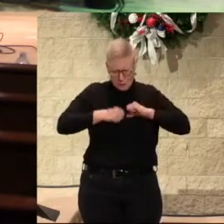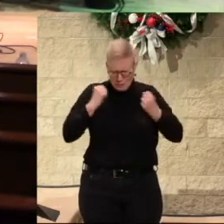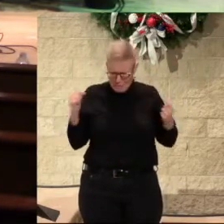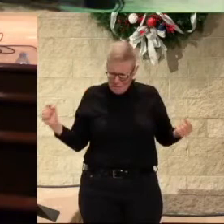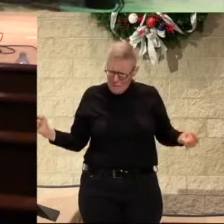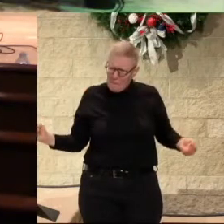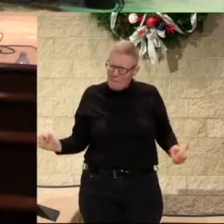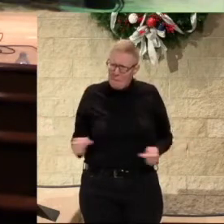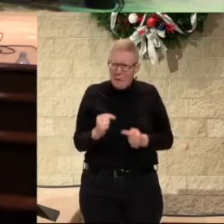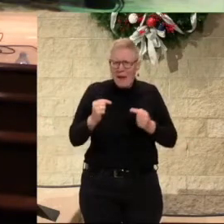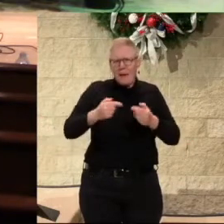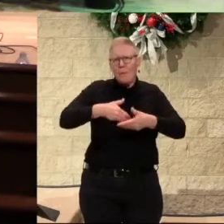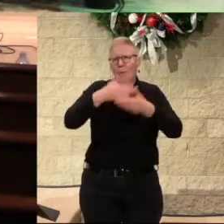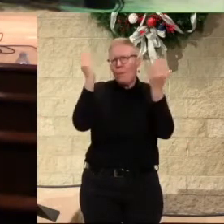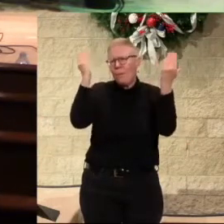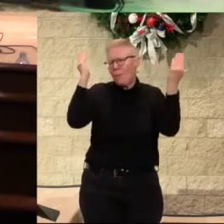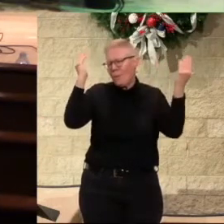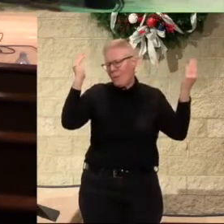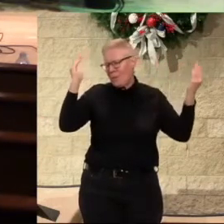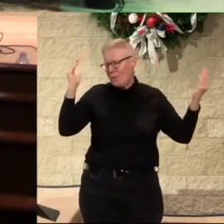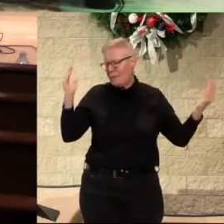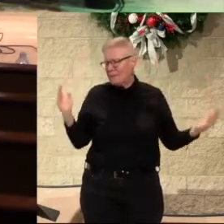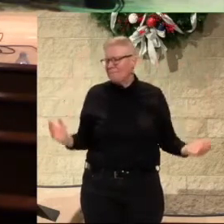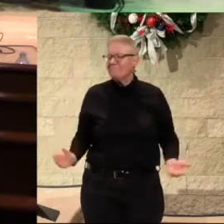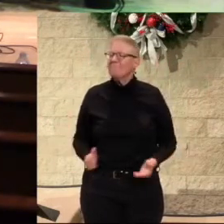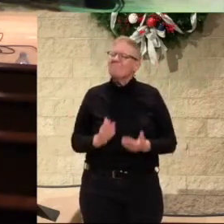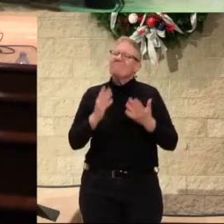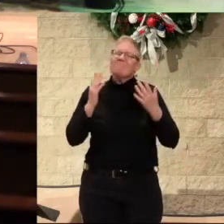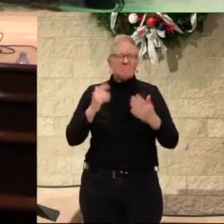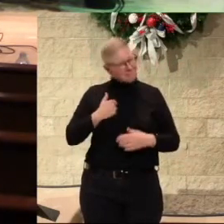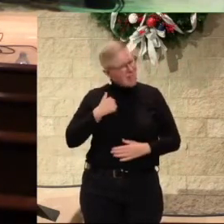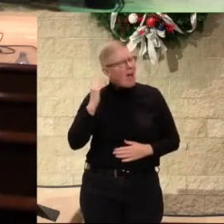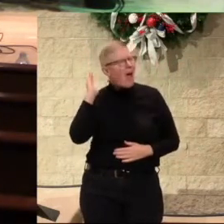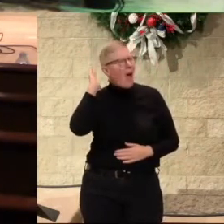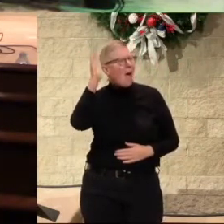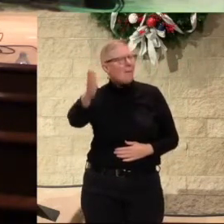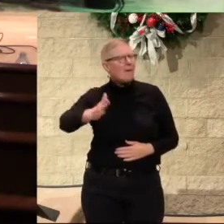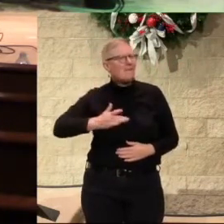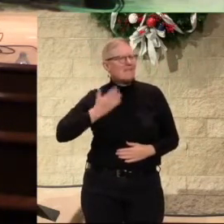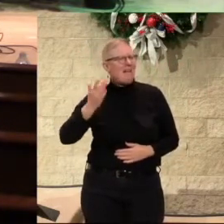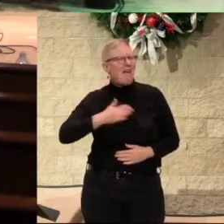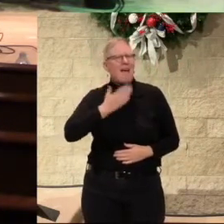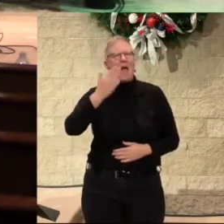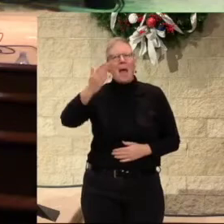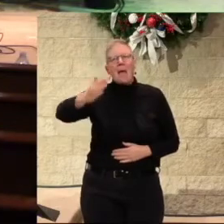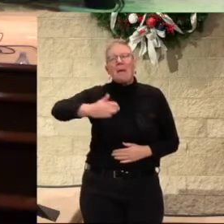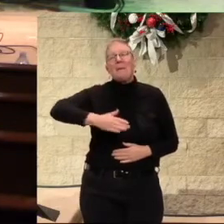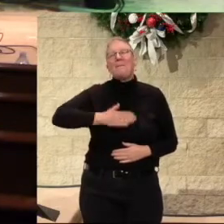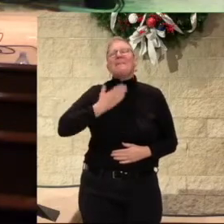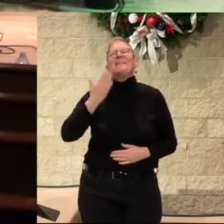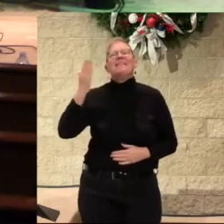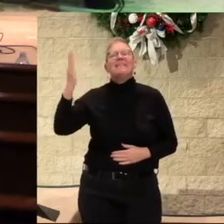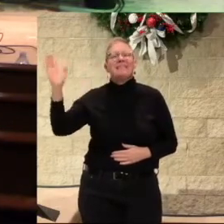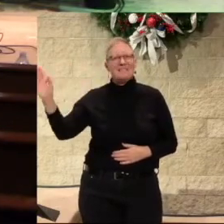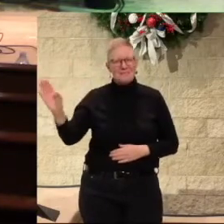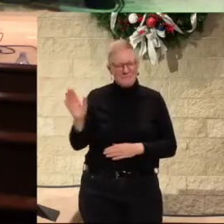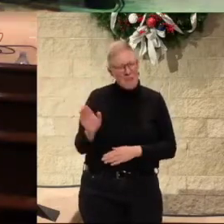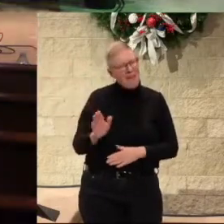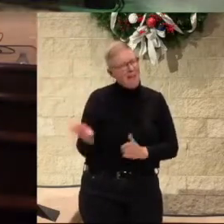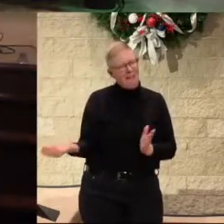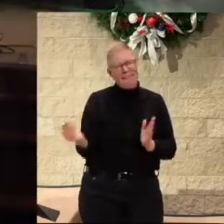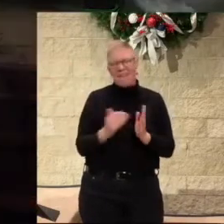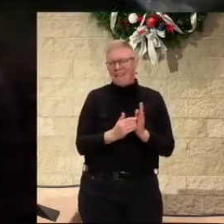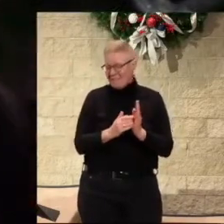grief and pain. I'll be happy, happy once again.